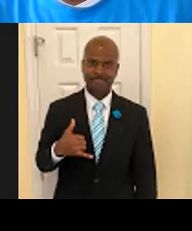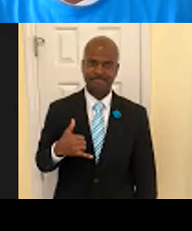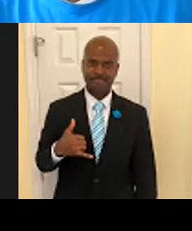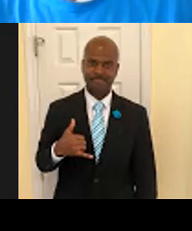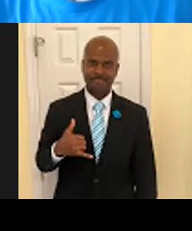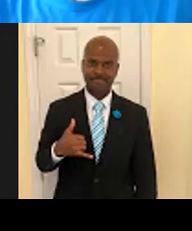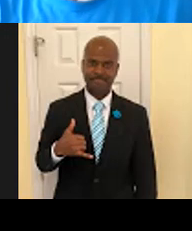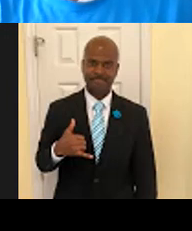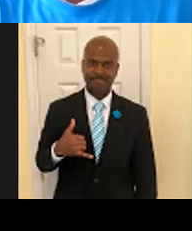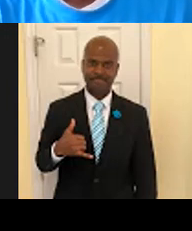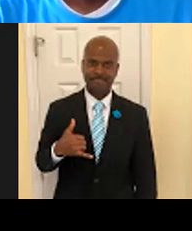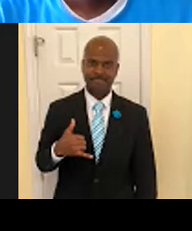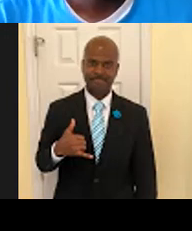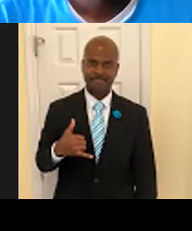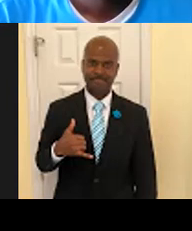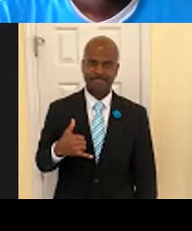All right.